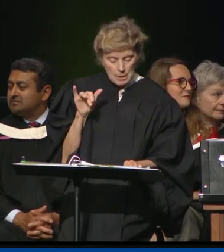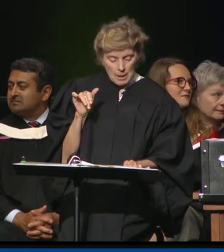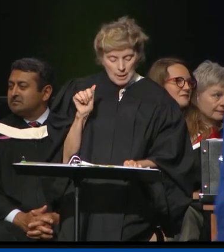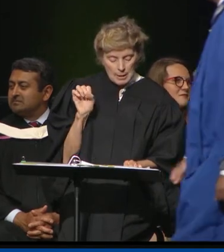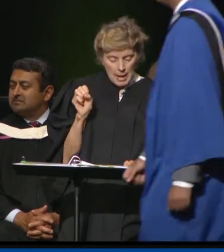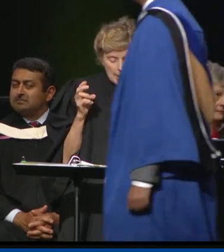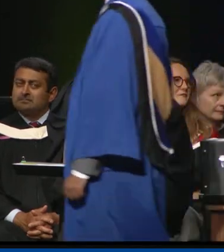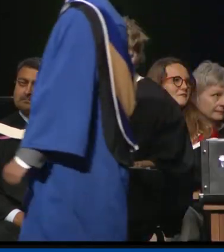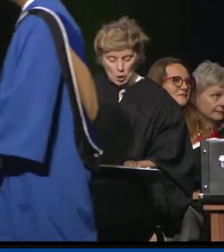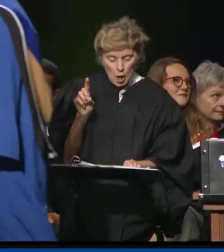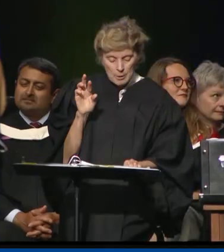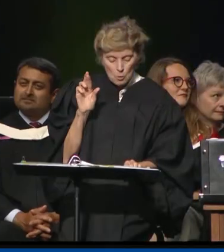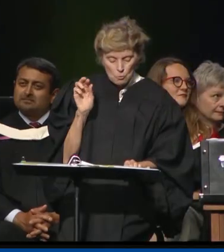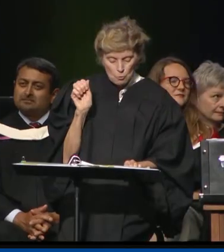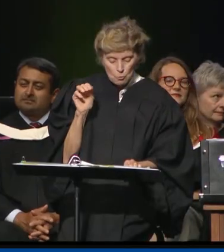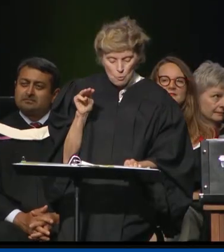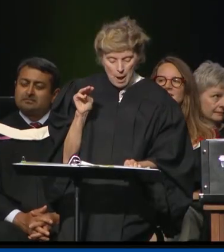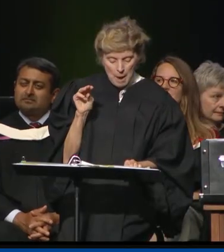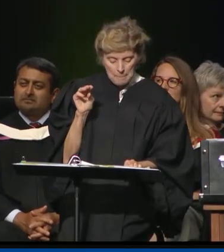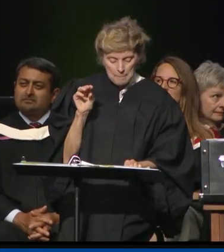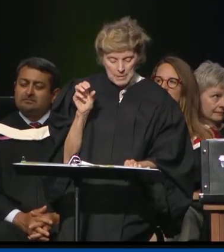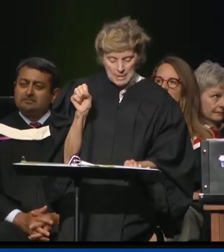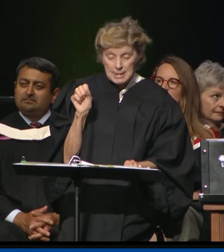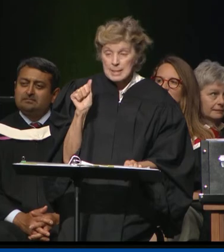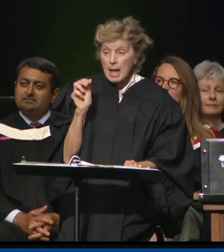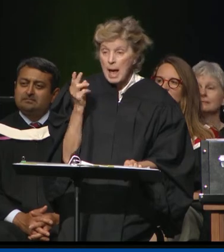Yashad Ramsaha, with distinction.